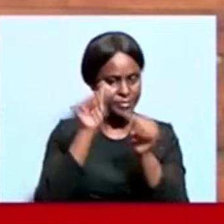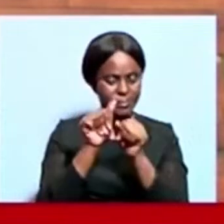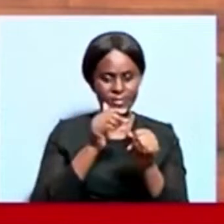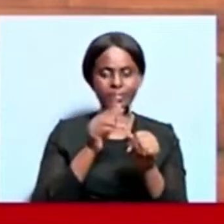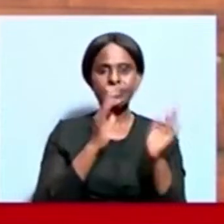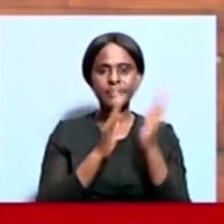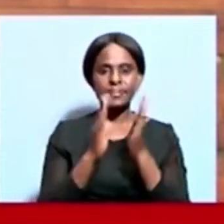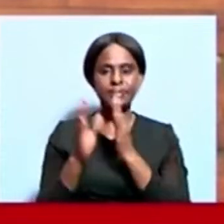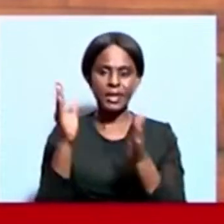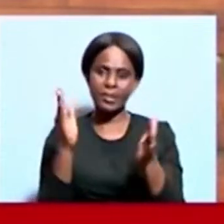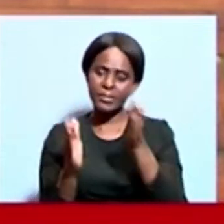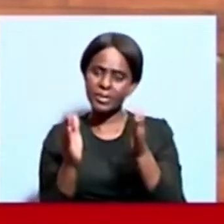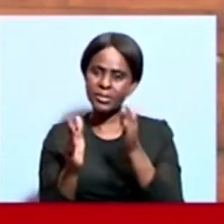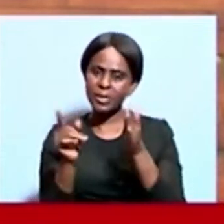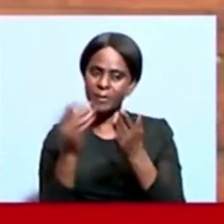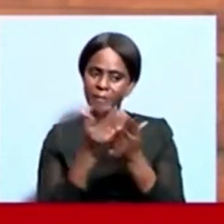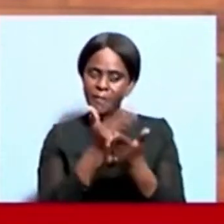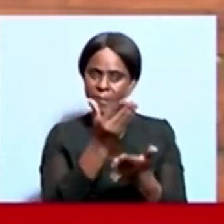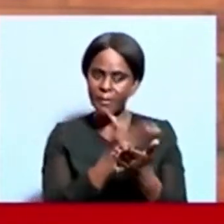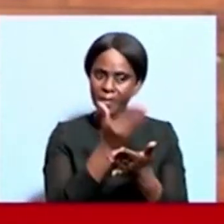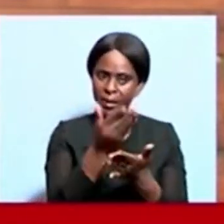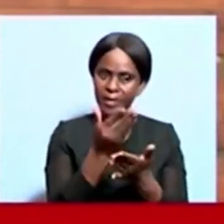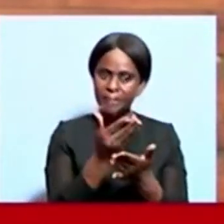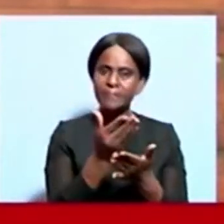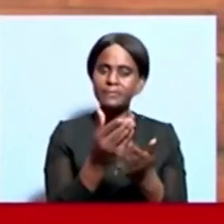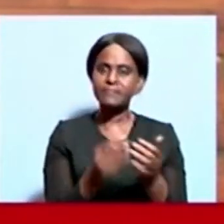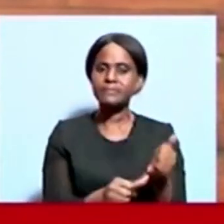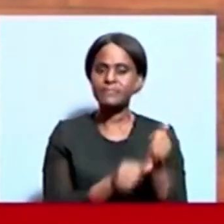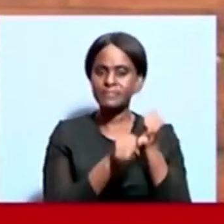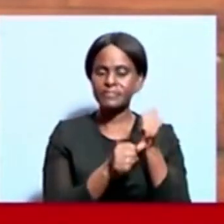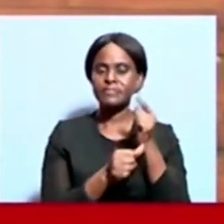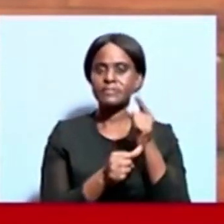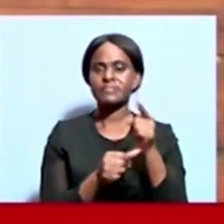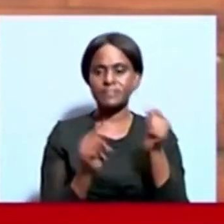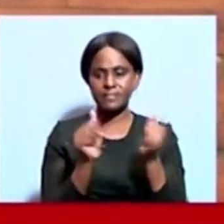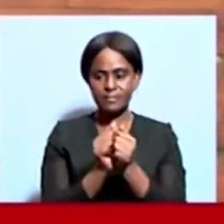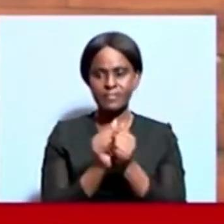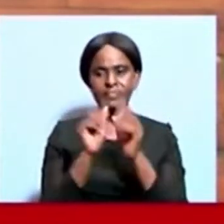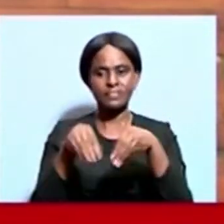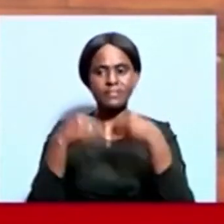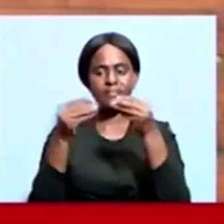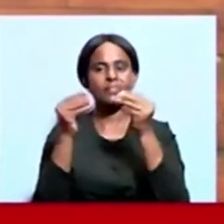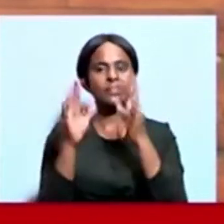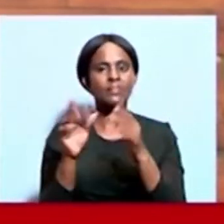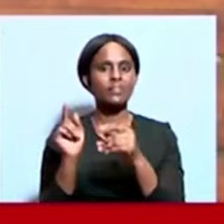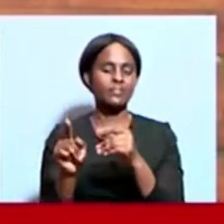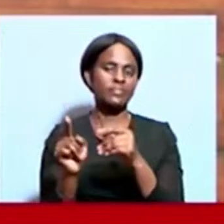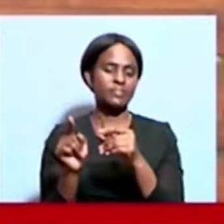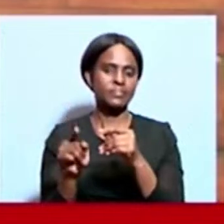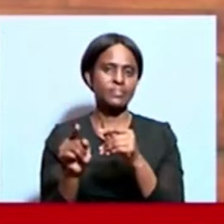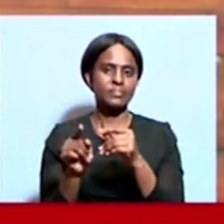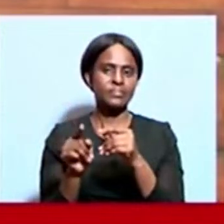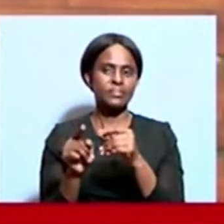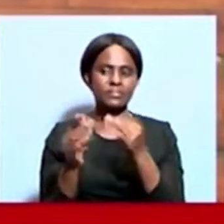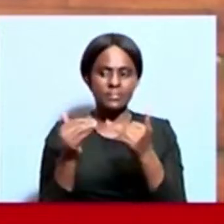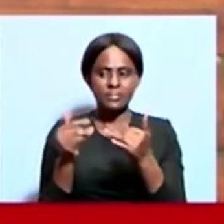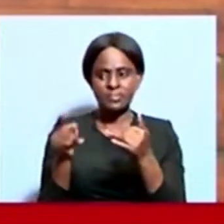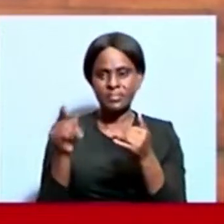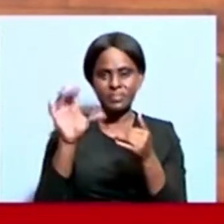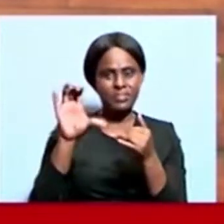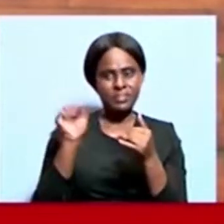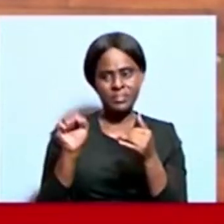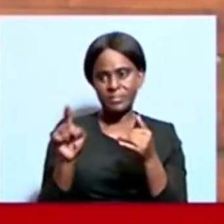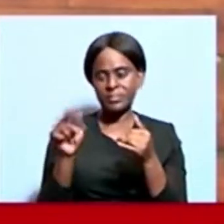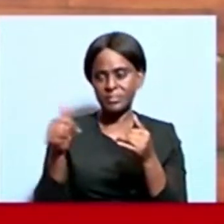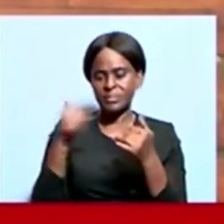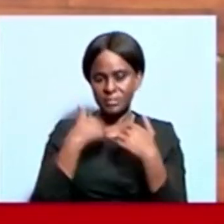arrangements between the procuring entity and the supplier. Now, CS,